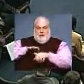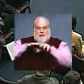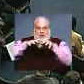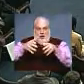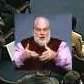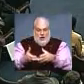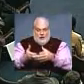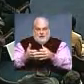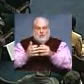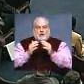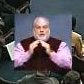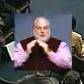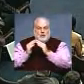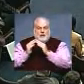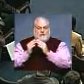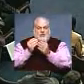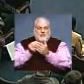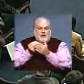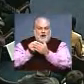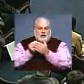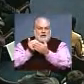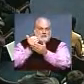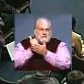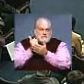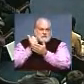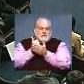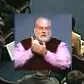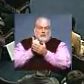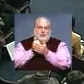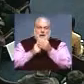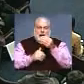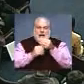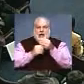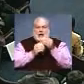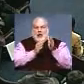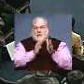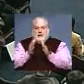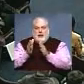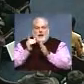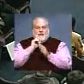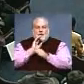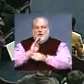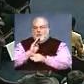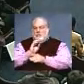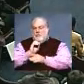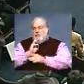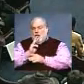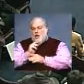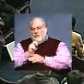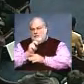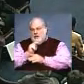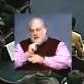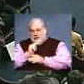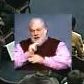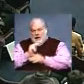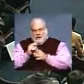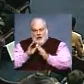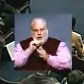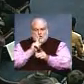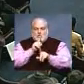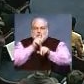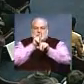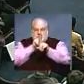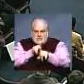the community for funding, then we can put forward a plan for Bowman that would allow us to address